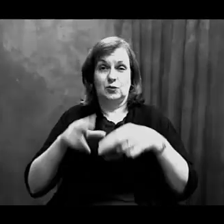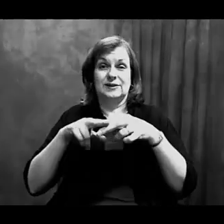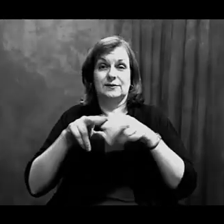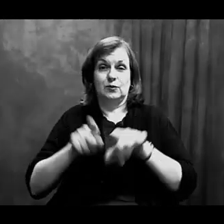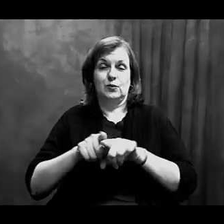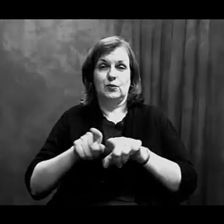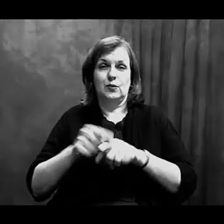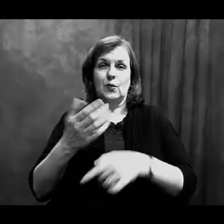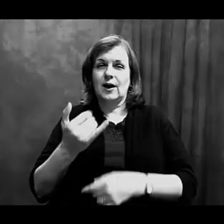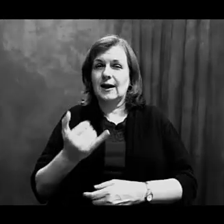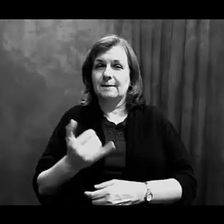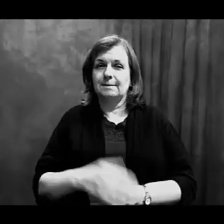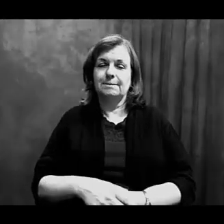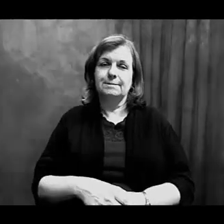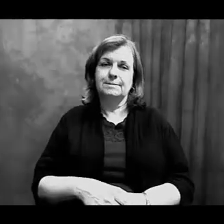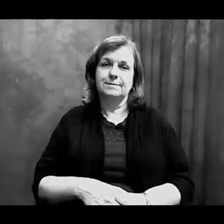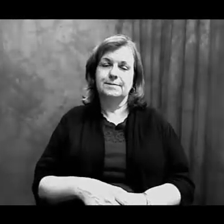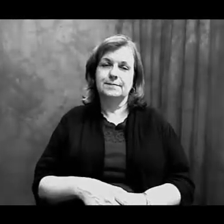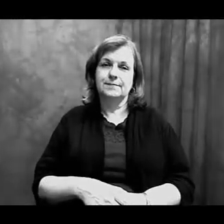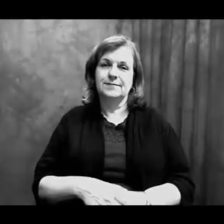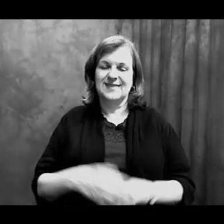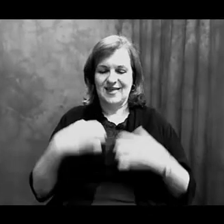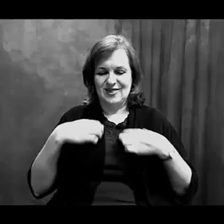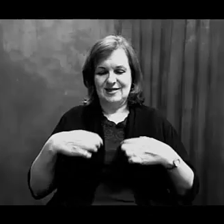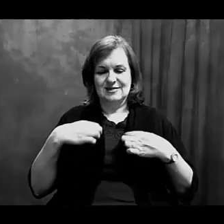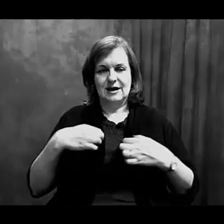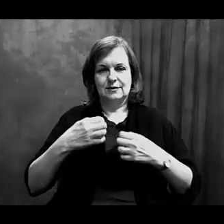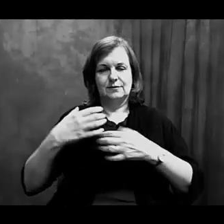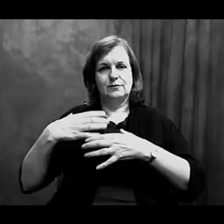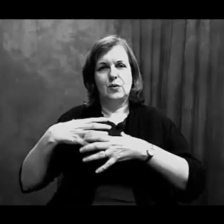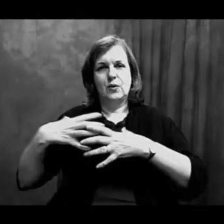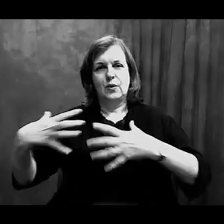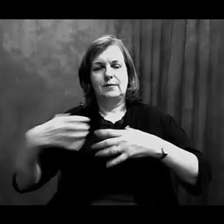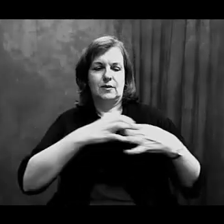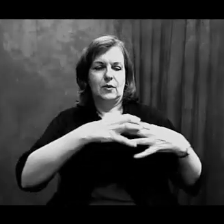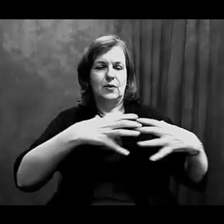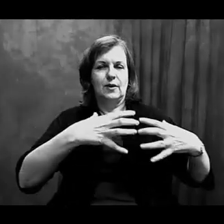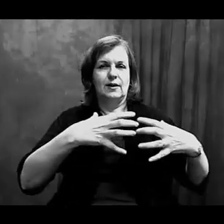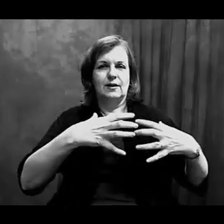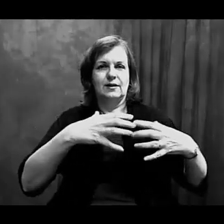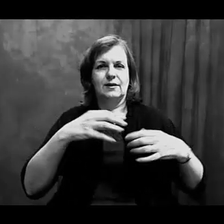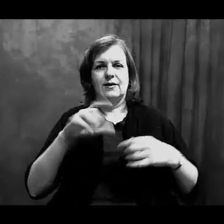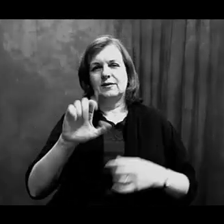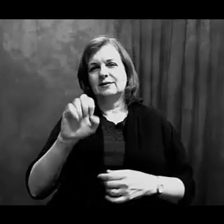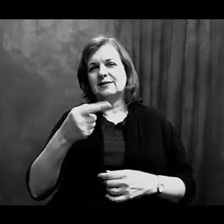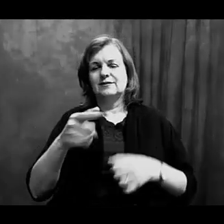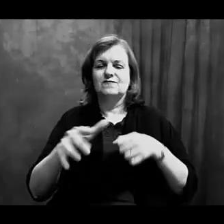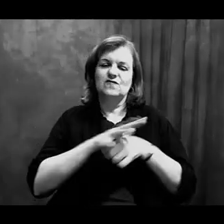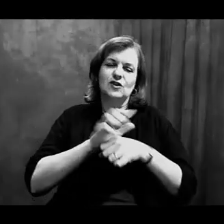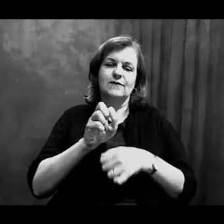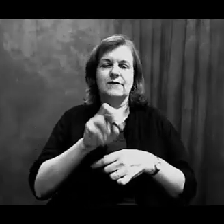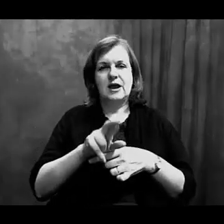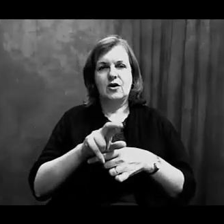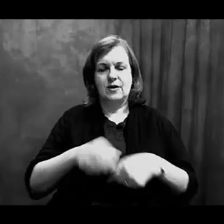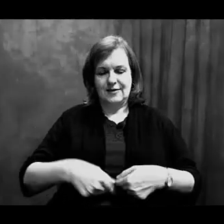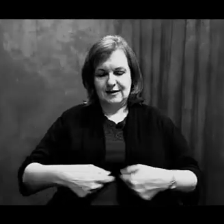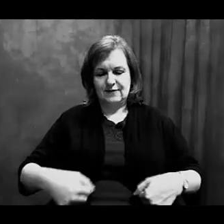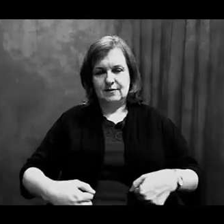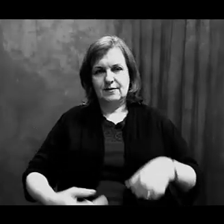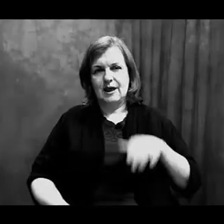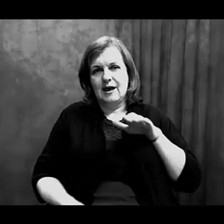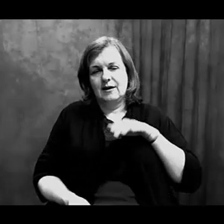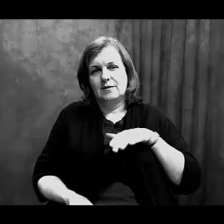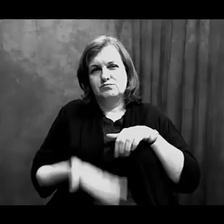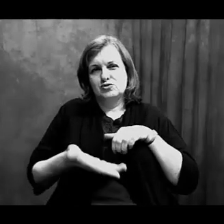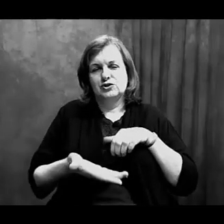goes up. Why? Your lungs are full of air. Imagine this. Your lungs are full of air. Your diaphragm